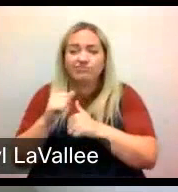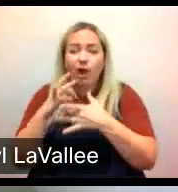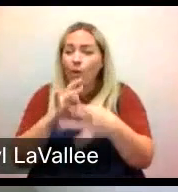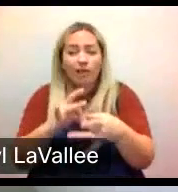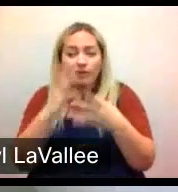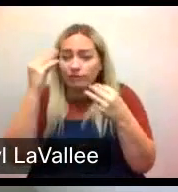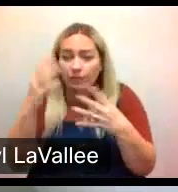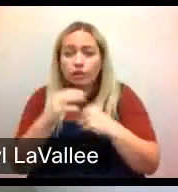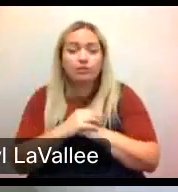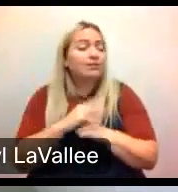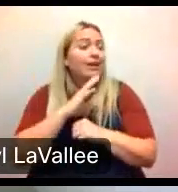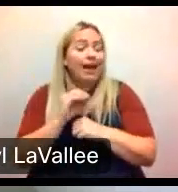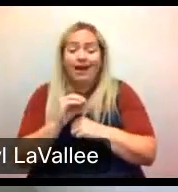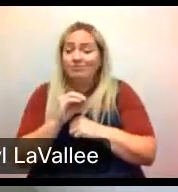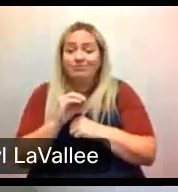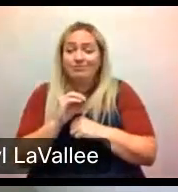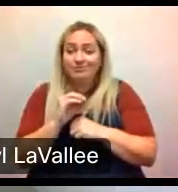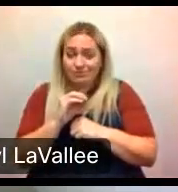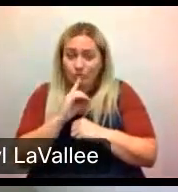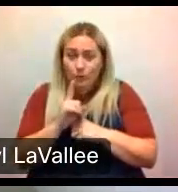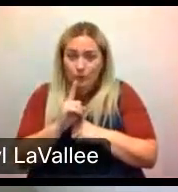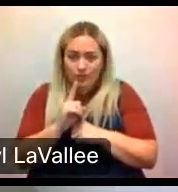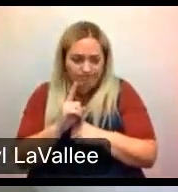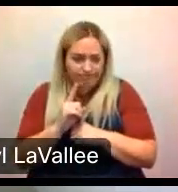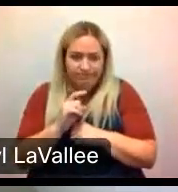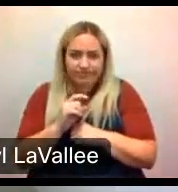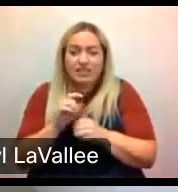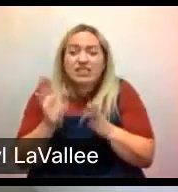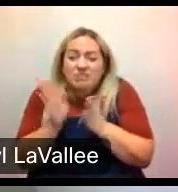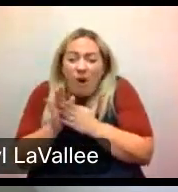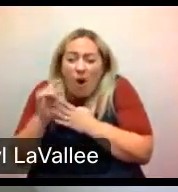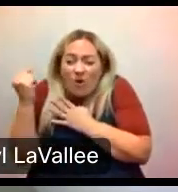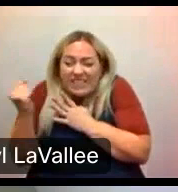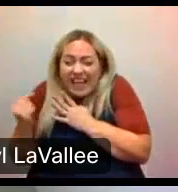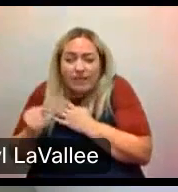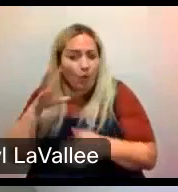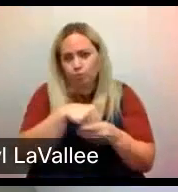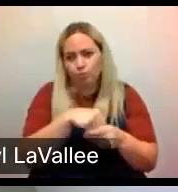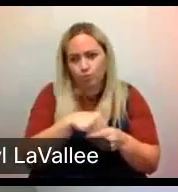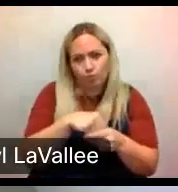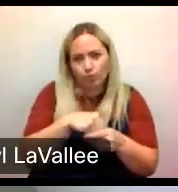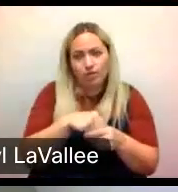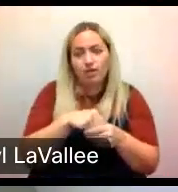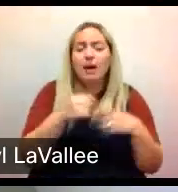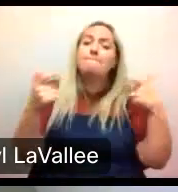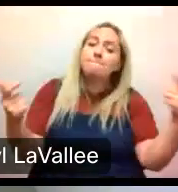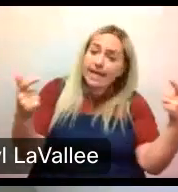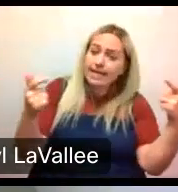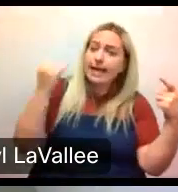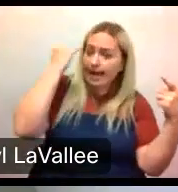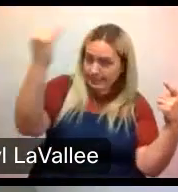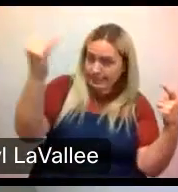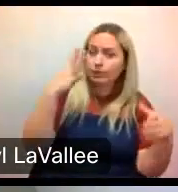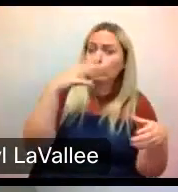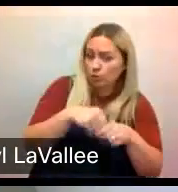information, and it's completely void of small details. Only the big or larger ideas